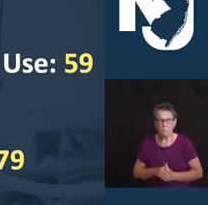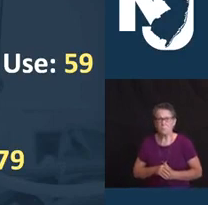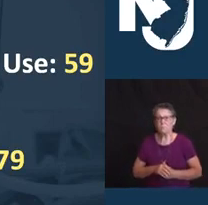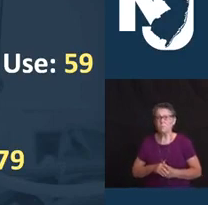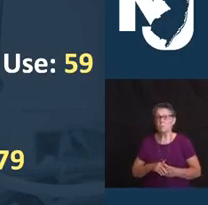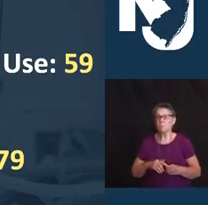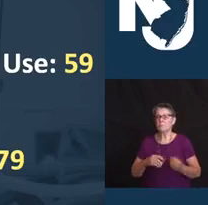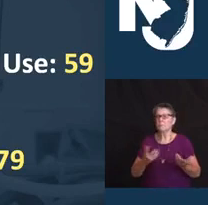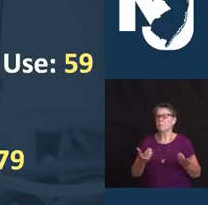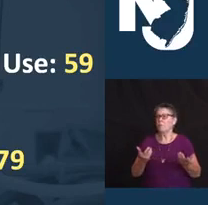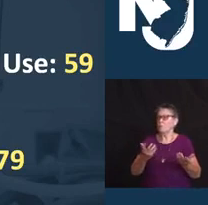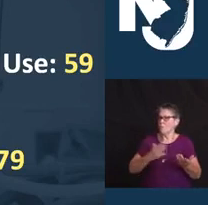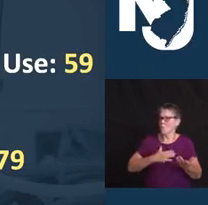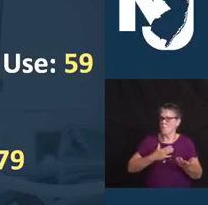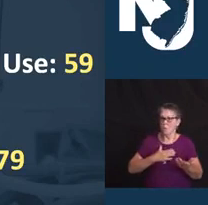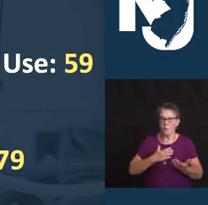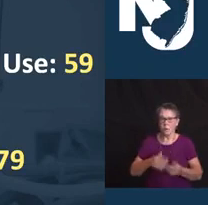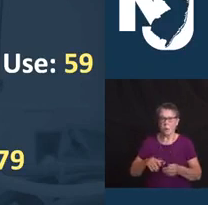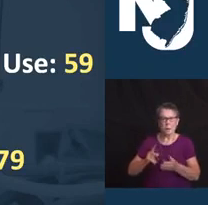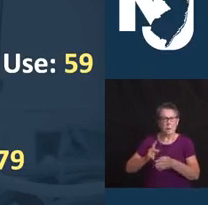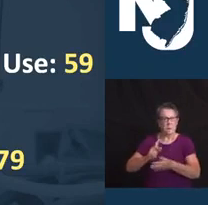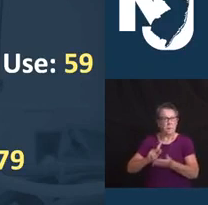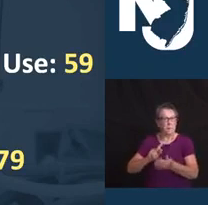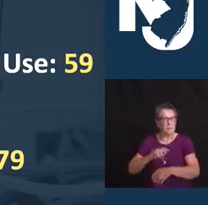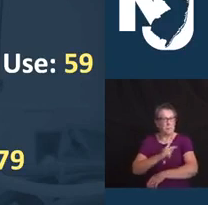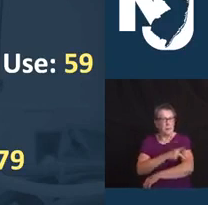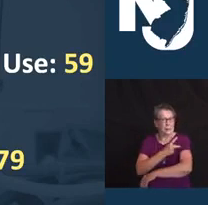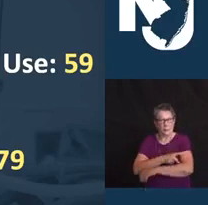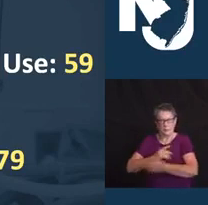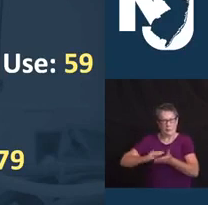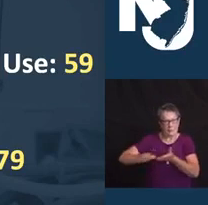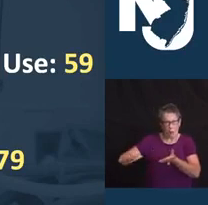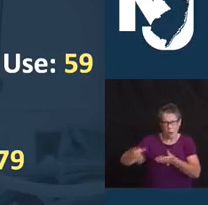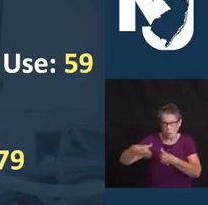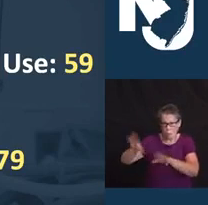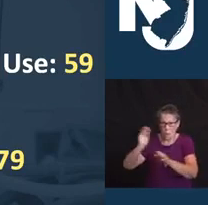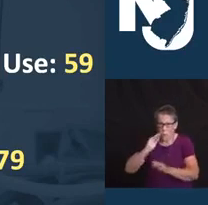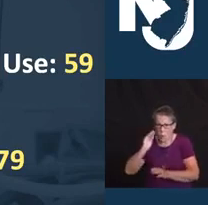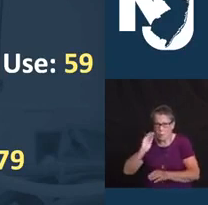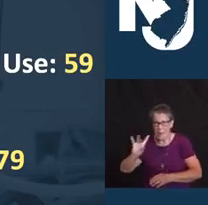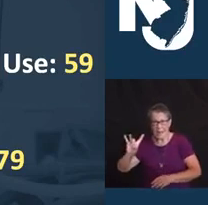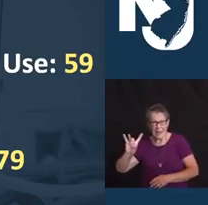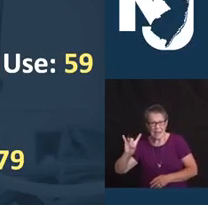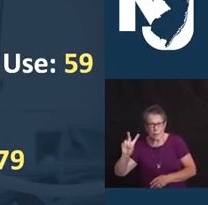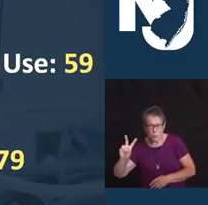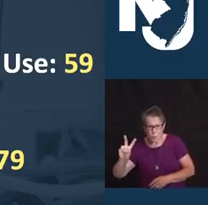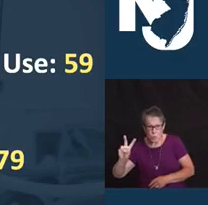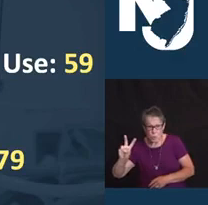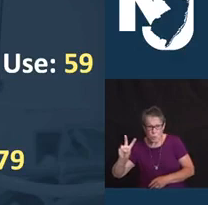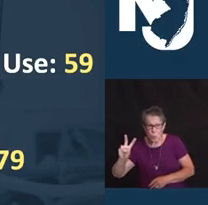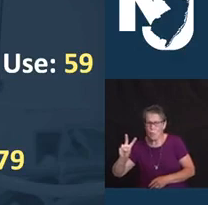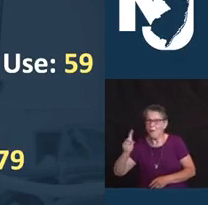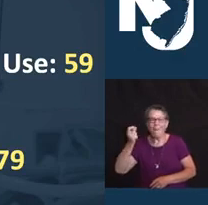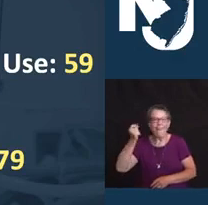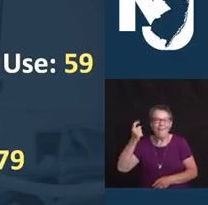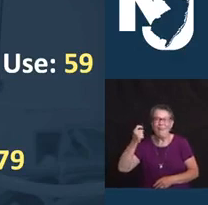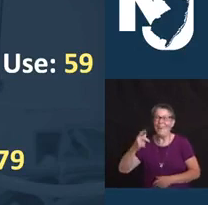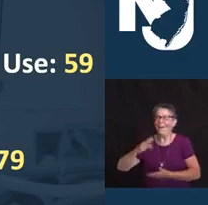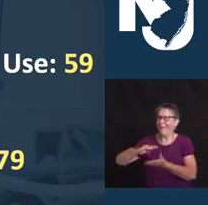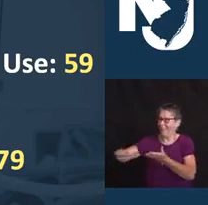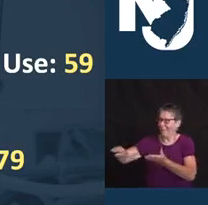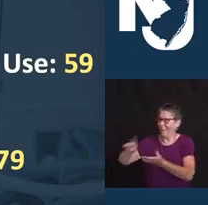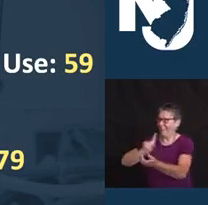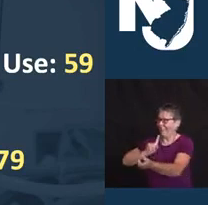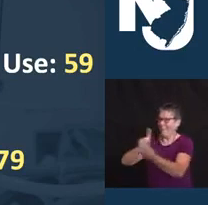people leaving our hospitals alive, the fact that they are replaced almost to a person each day by someone else with COVID coming